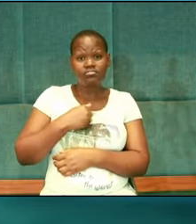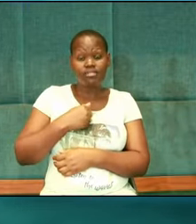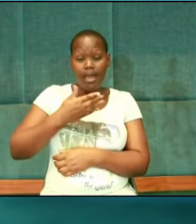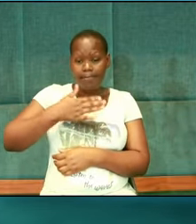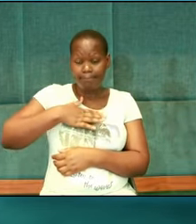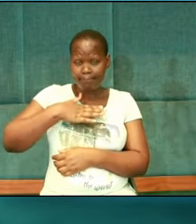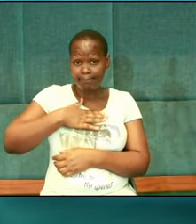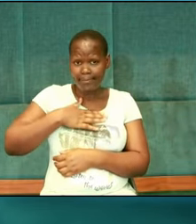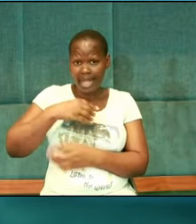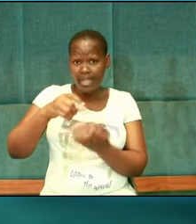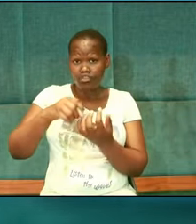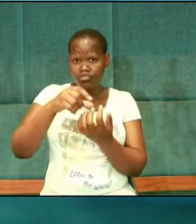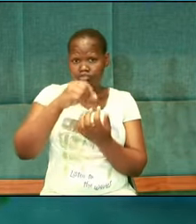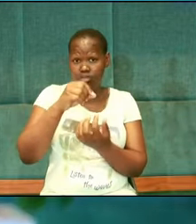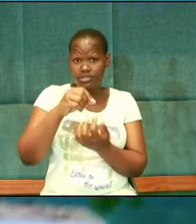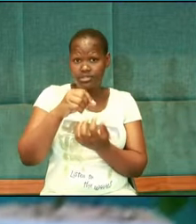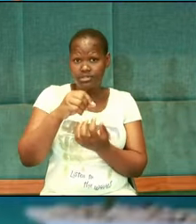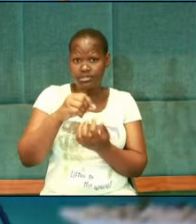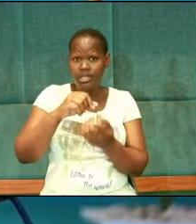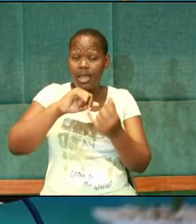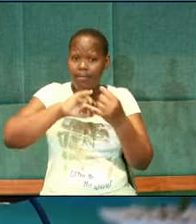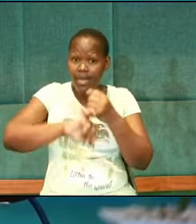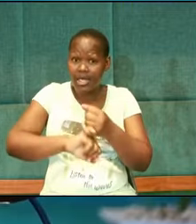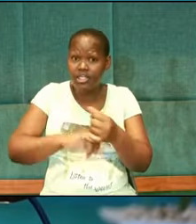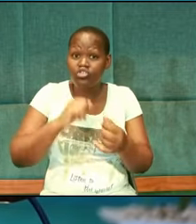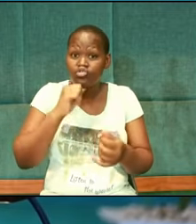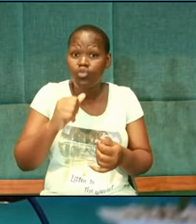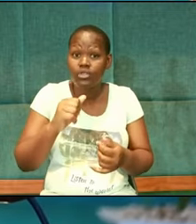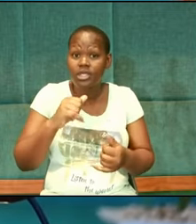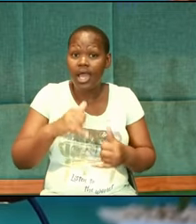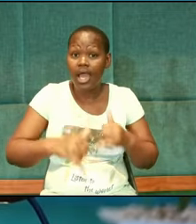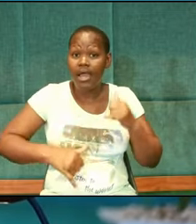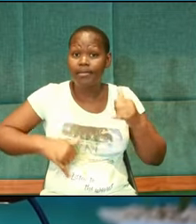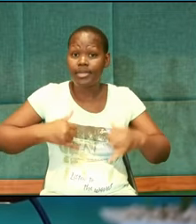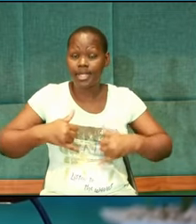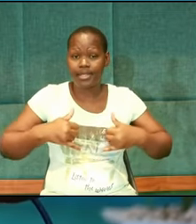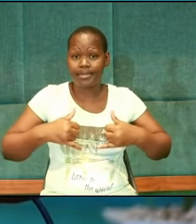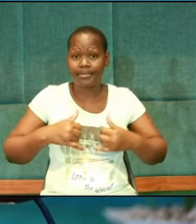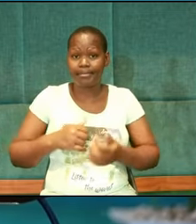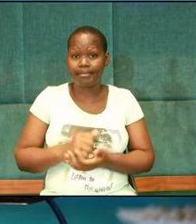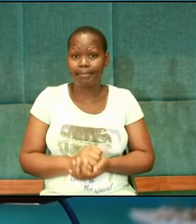choice. Marriage is not a play. It's a covenant.